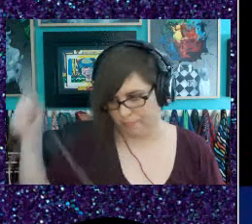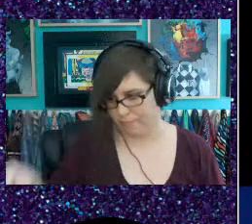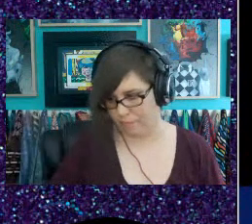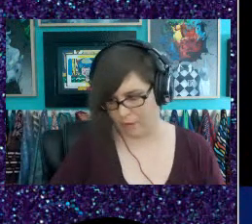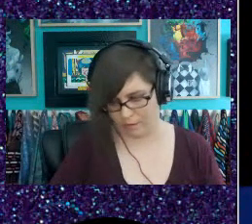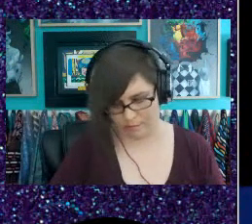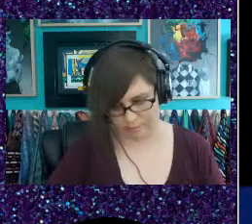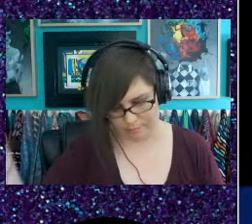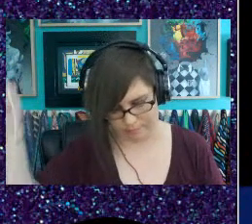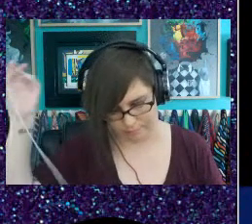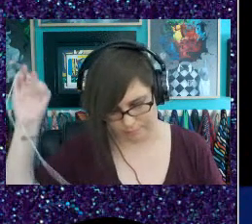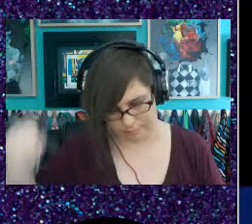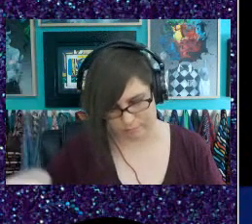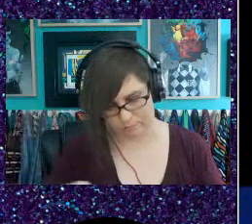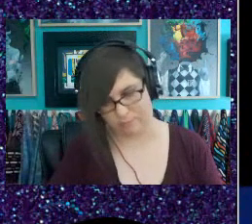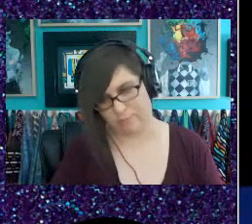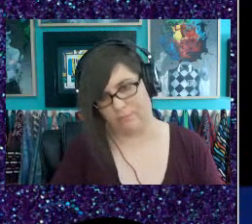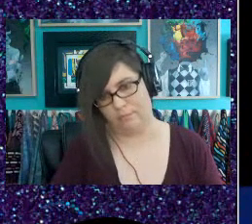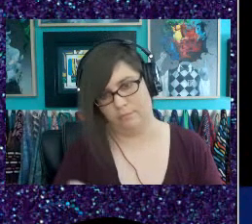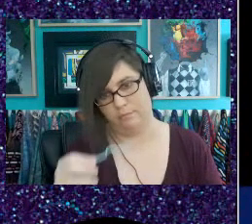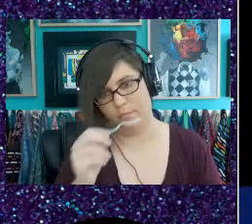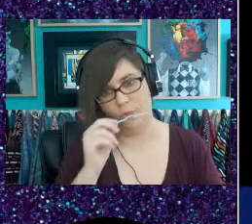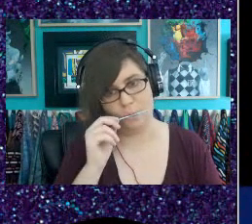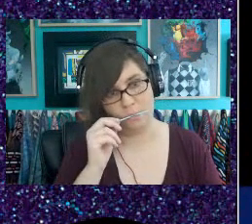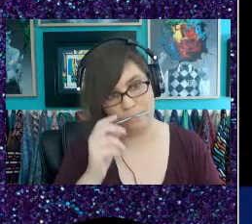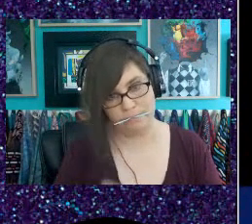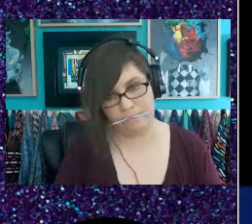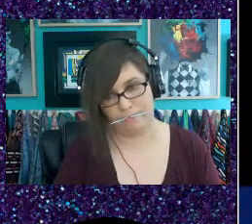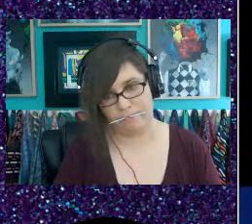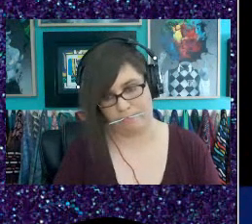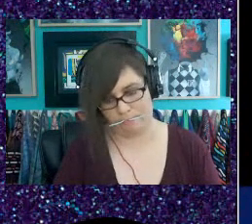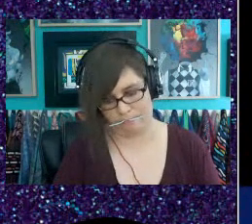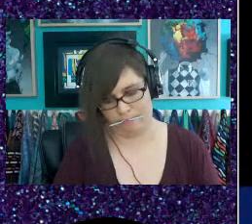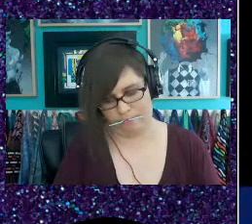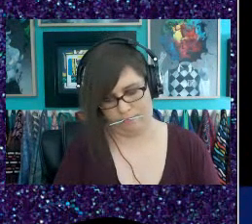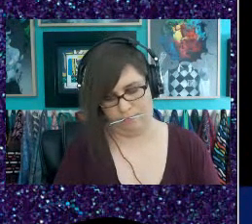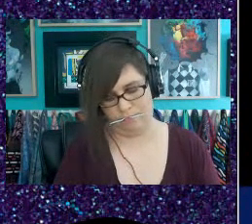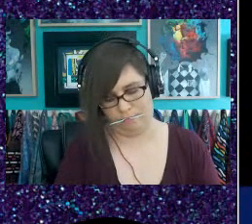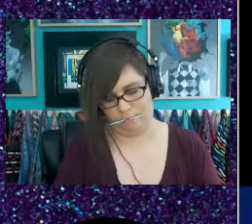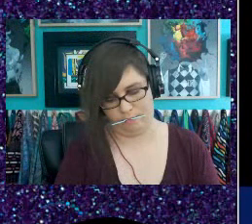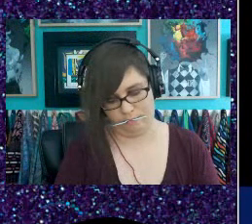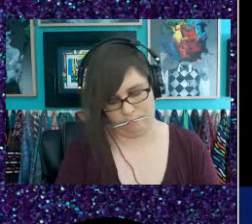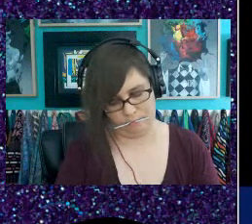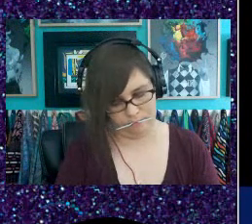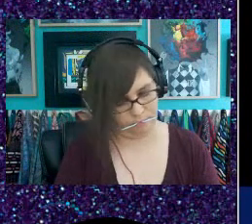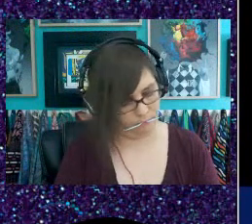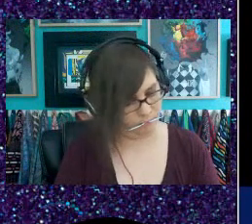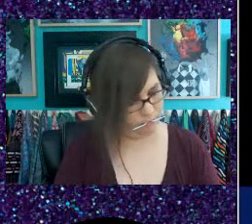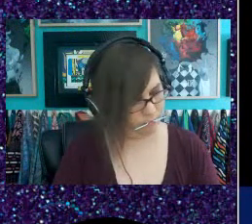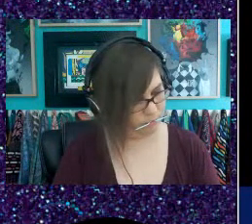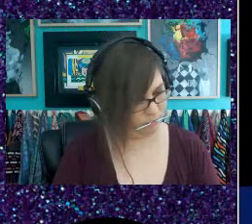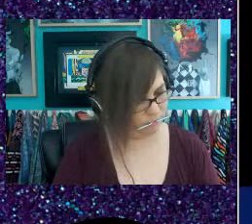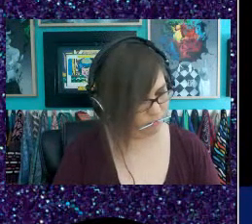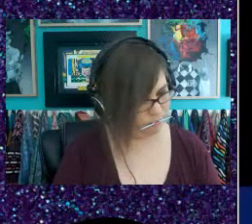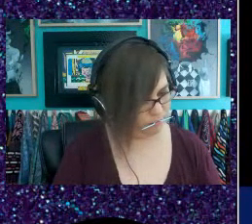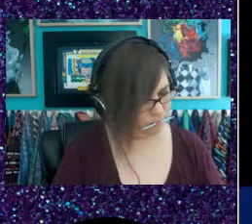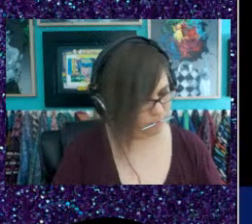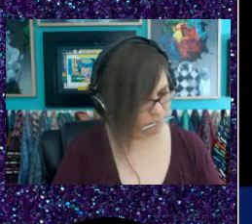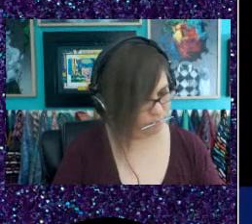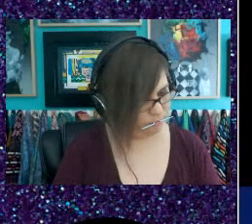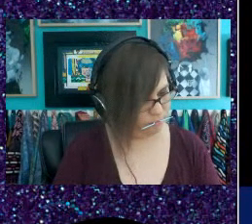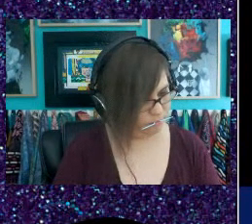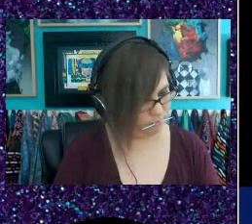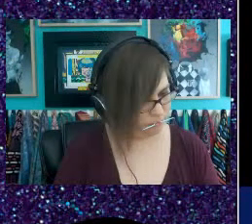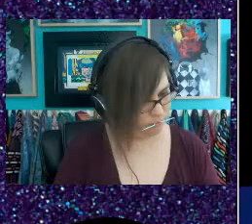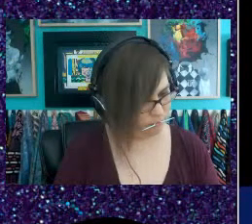to stand up for something that is wrong in your community, that is wrong in society, that you feel like it's wrong, you have to be prepared